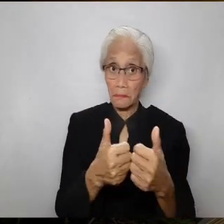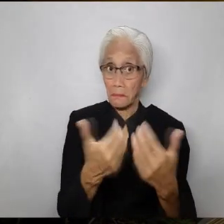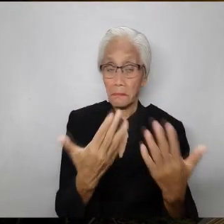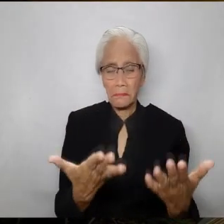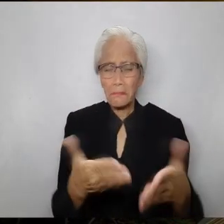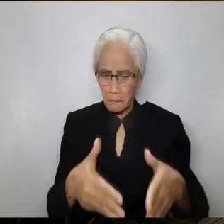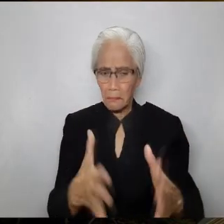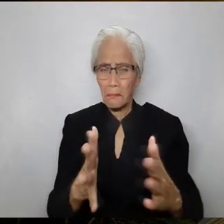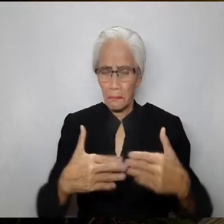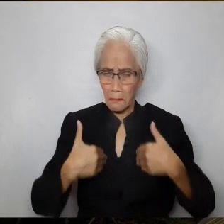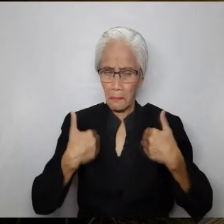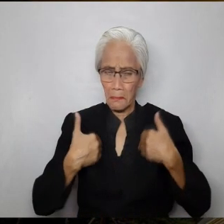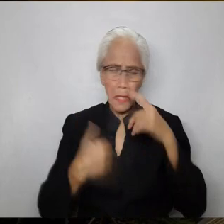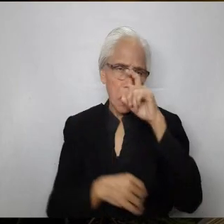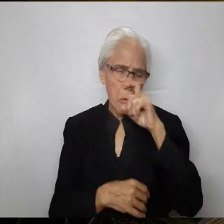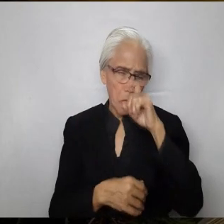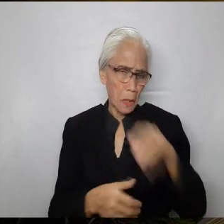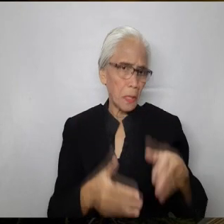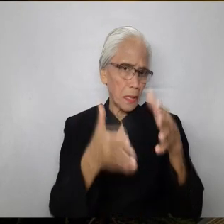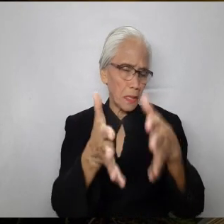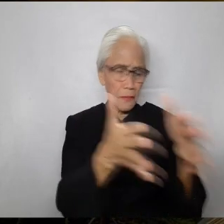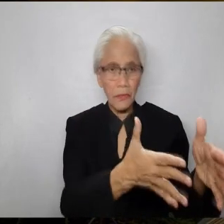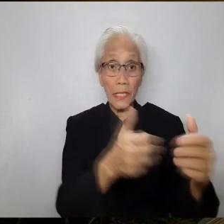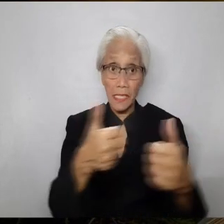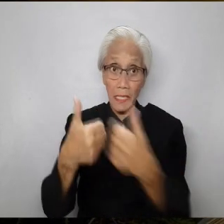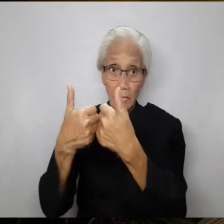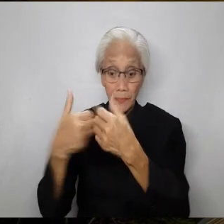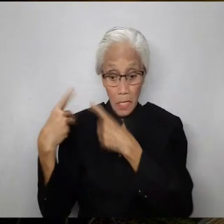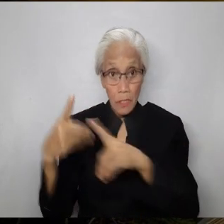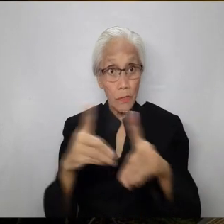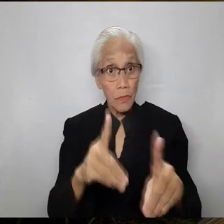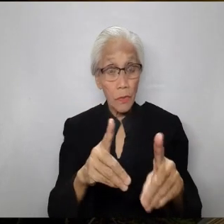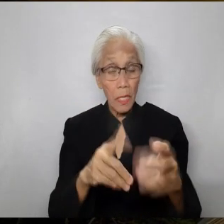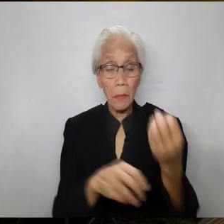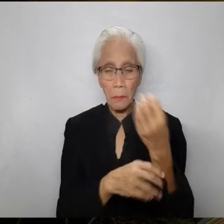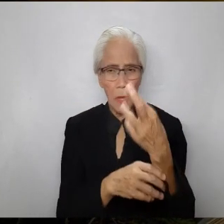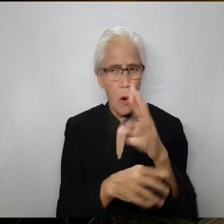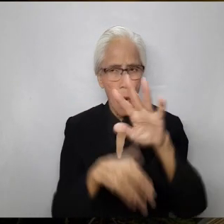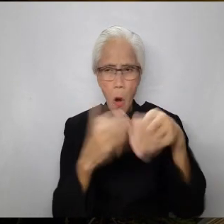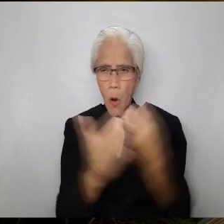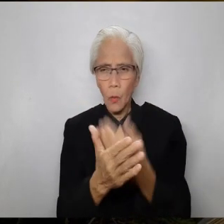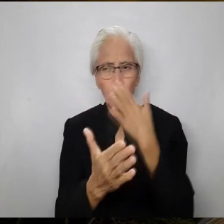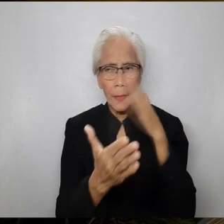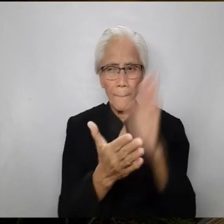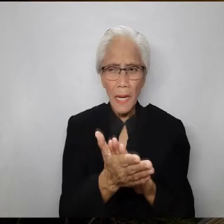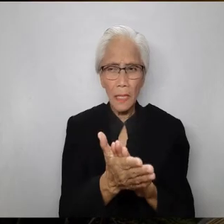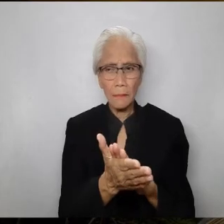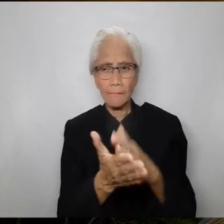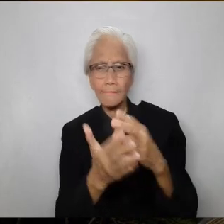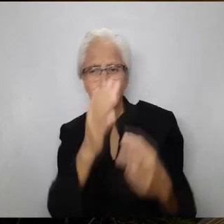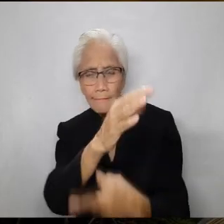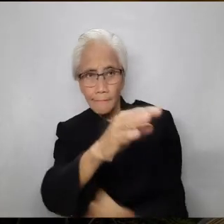burnt. Married or not, young or old, let me leave you with this Christian challenge. During